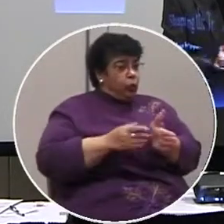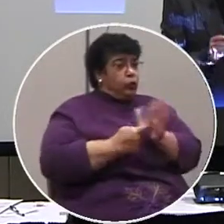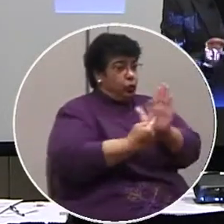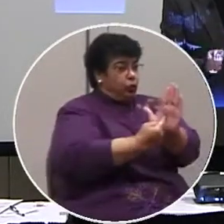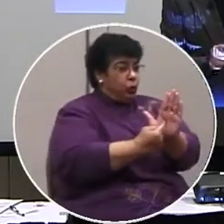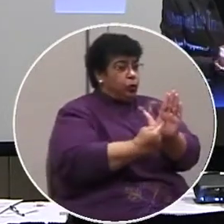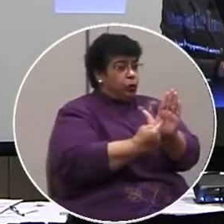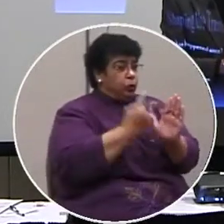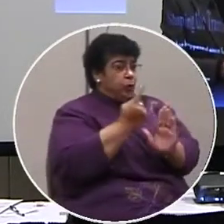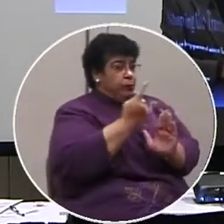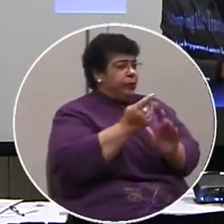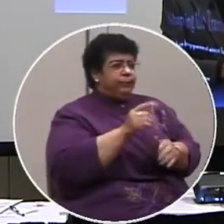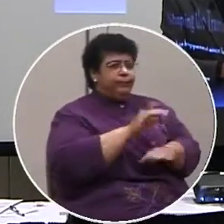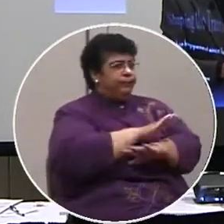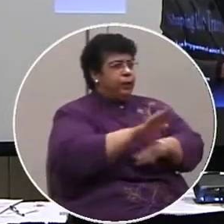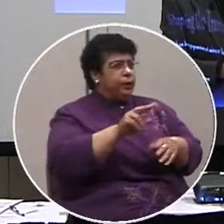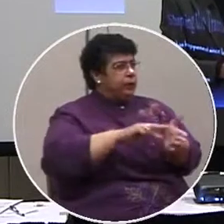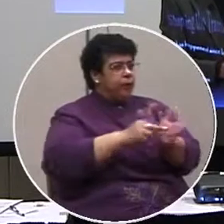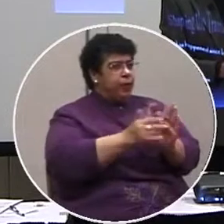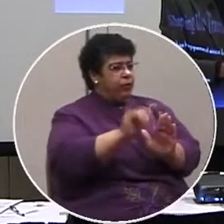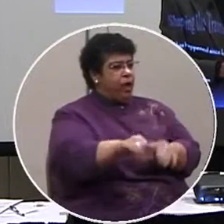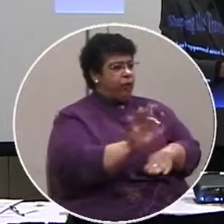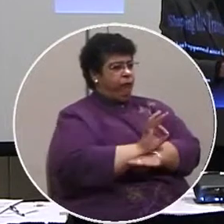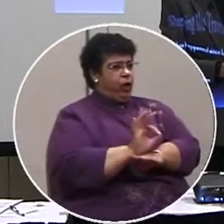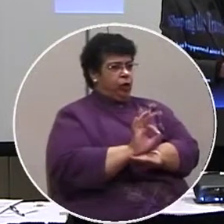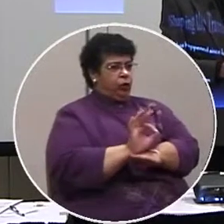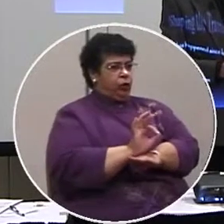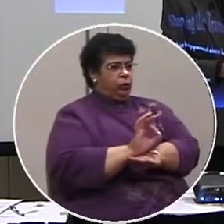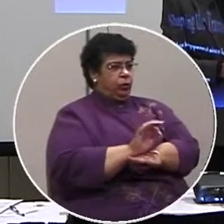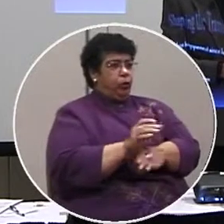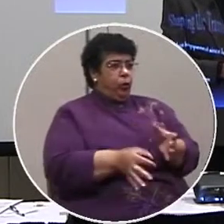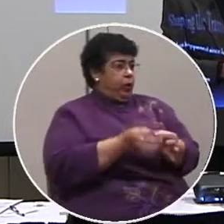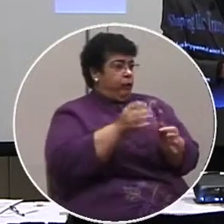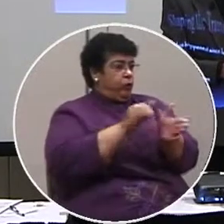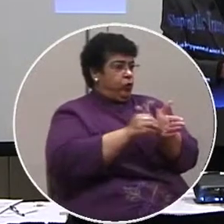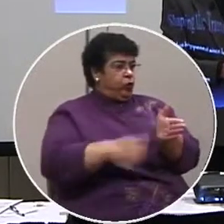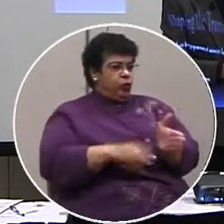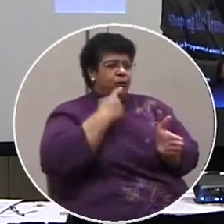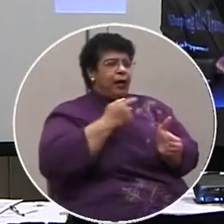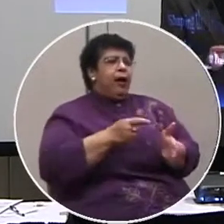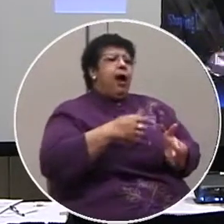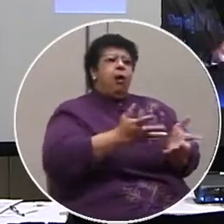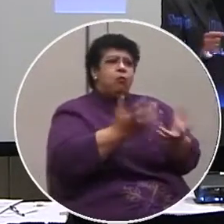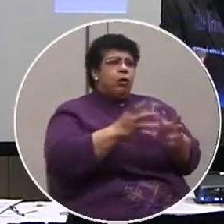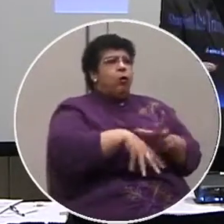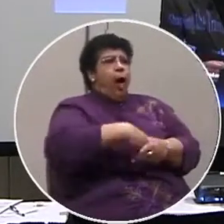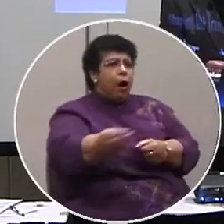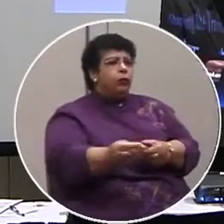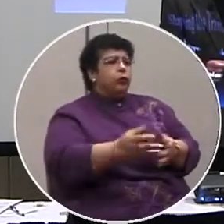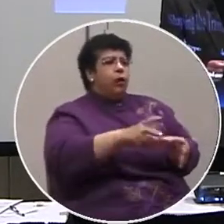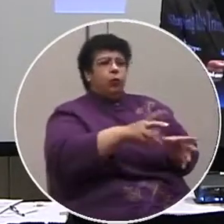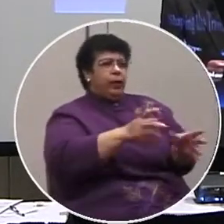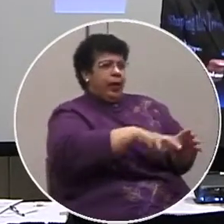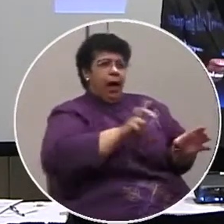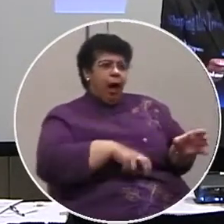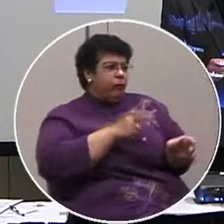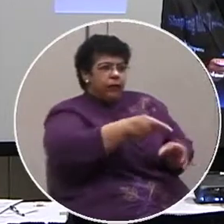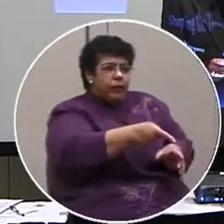mean that's the function. So if the student says, I want out of the class, I want to leave, I want to get away from